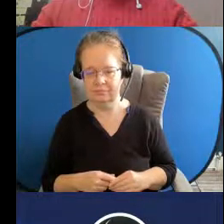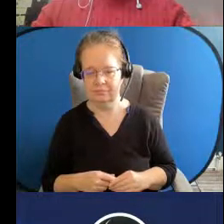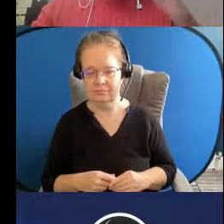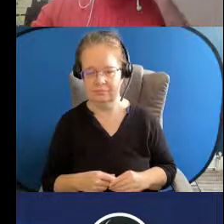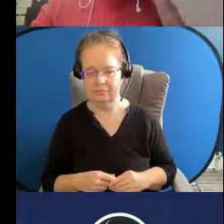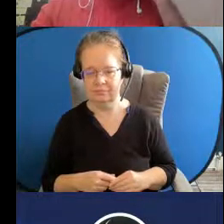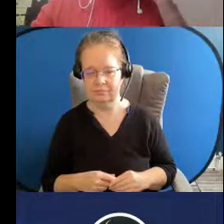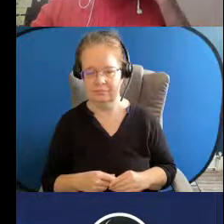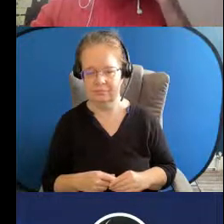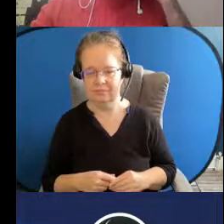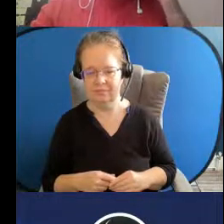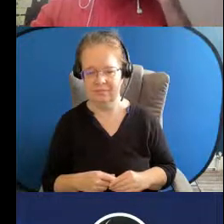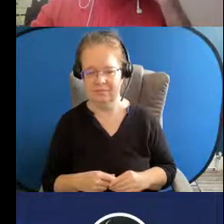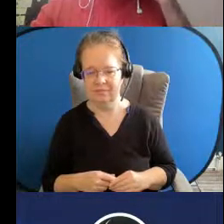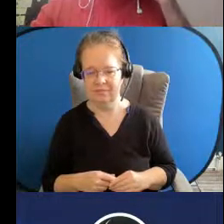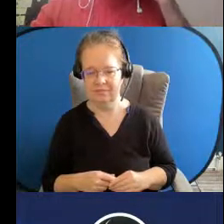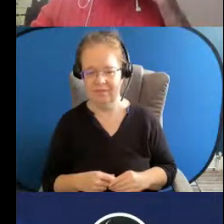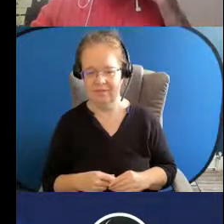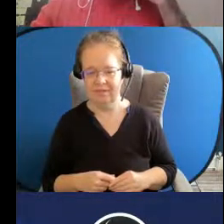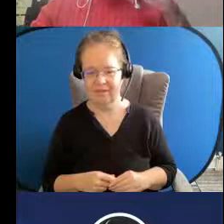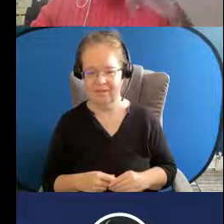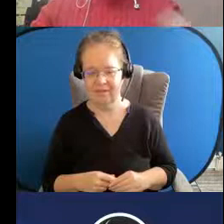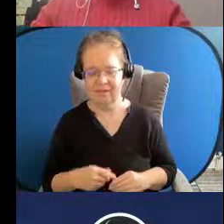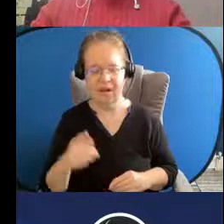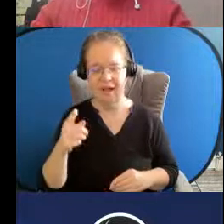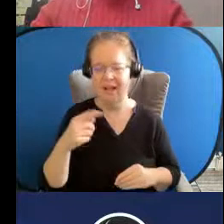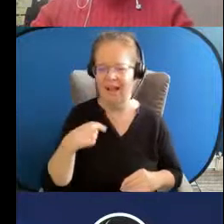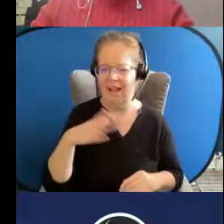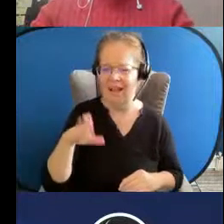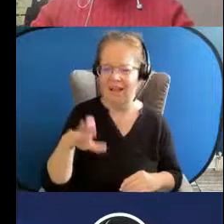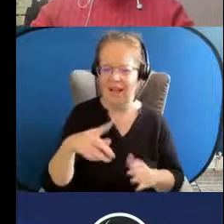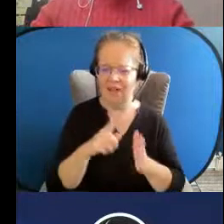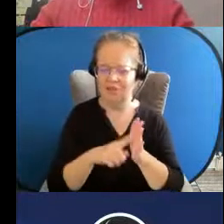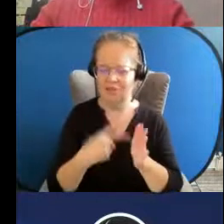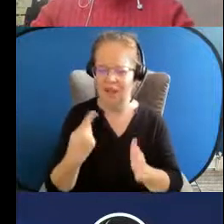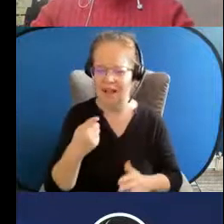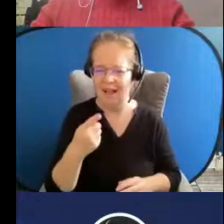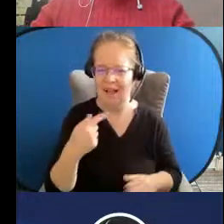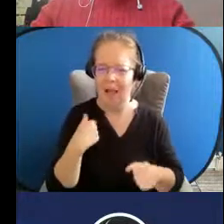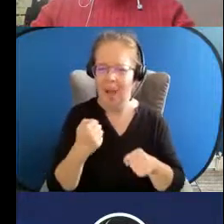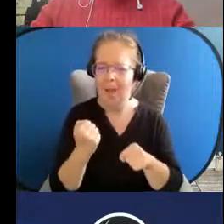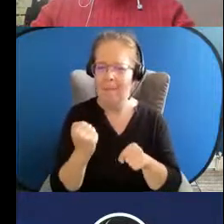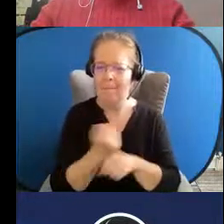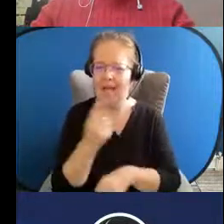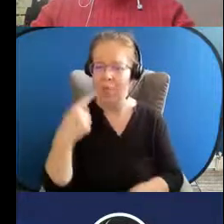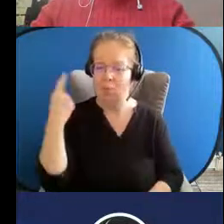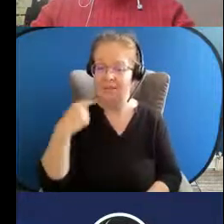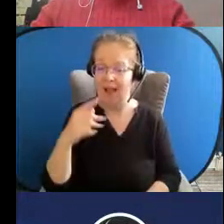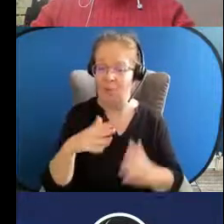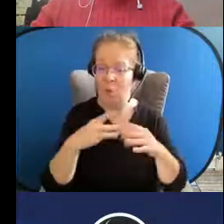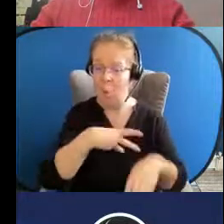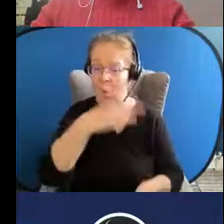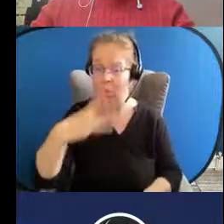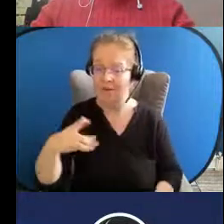I'll share I gotta tell you, Hector, I think until we made those sounds for Windows 11, like I didn't